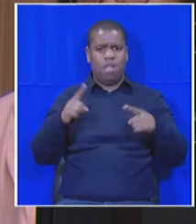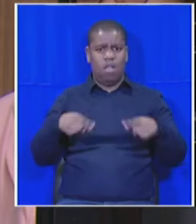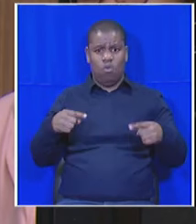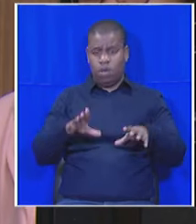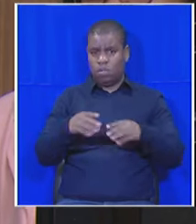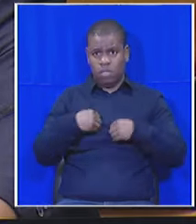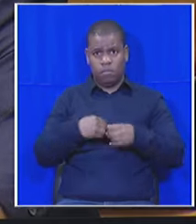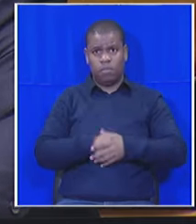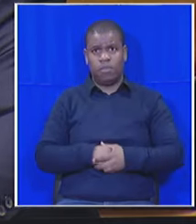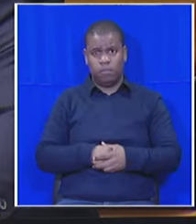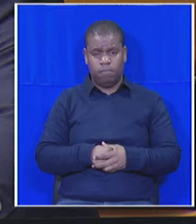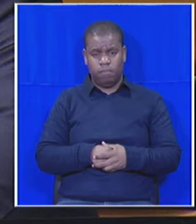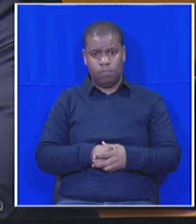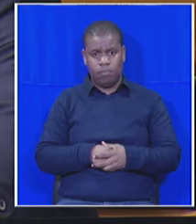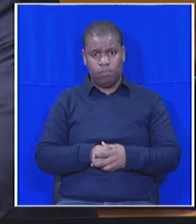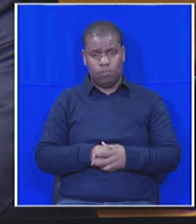Thank you, honorable member,